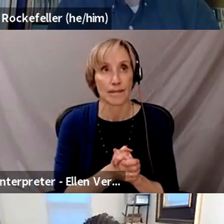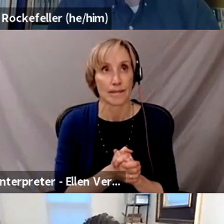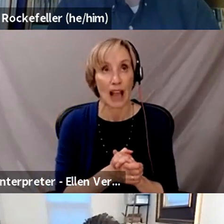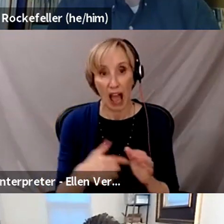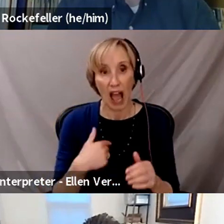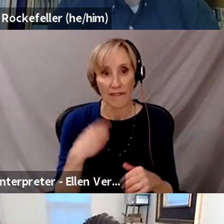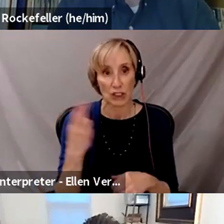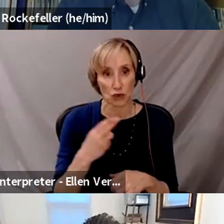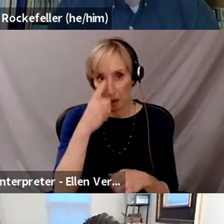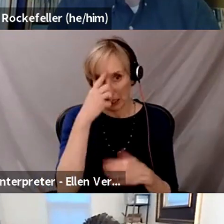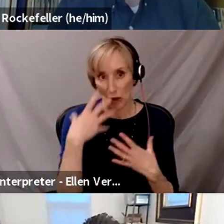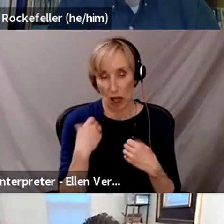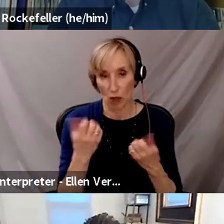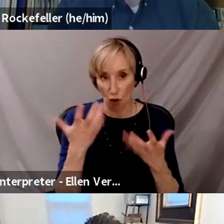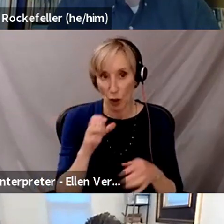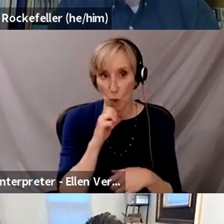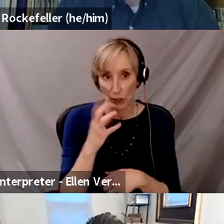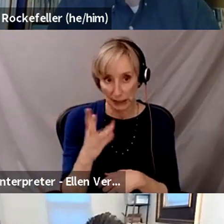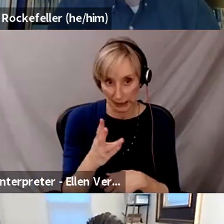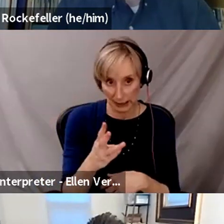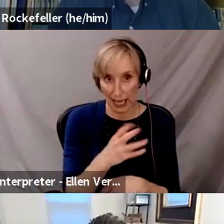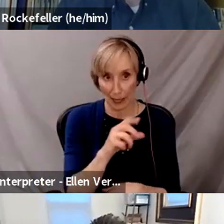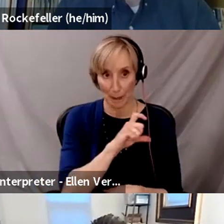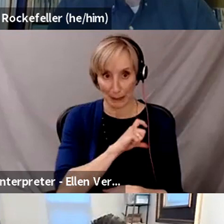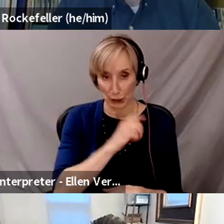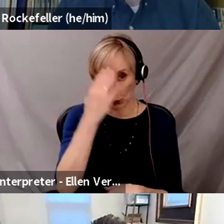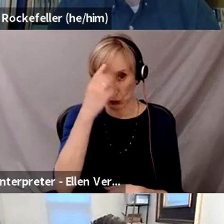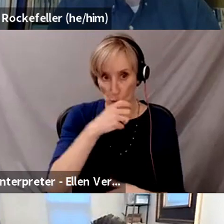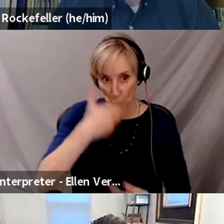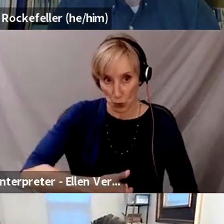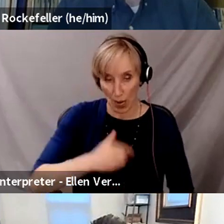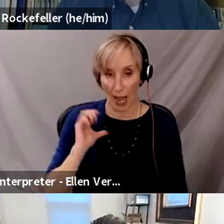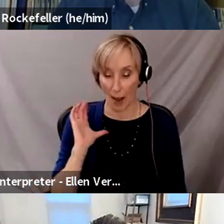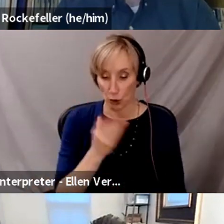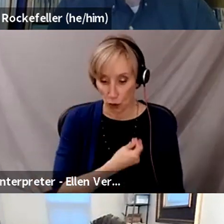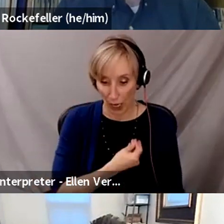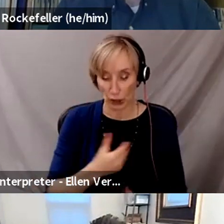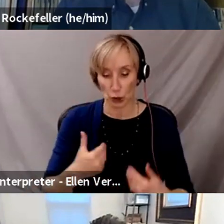history and me being a trans youth on the street,